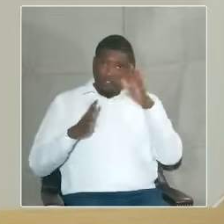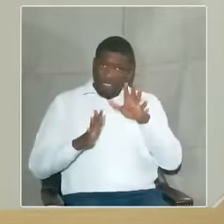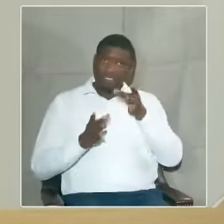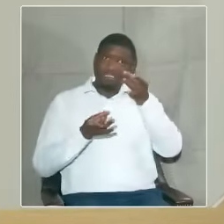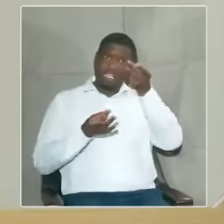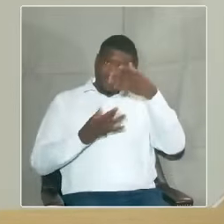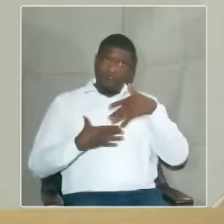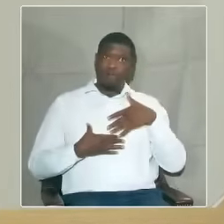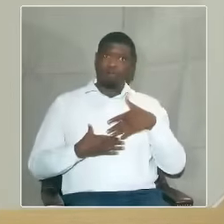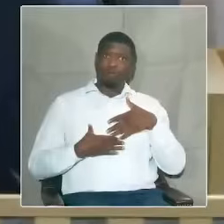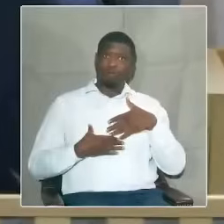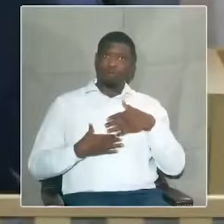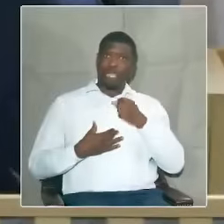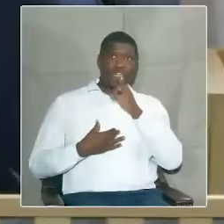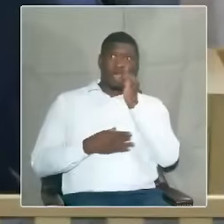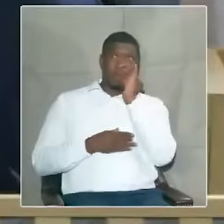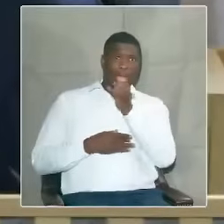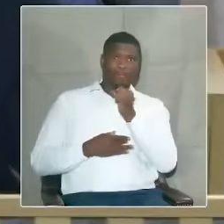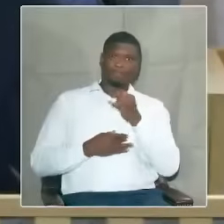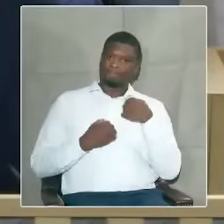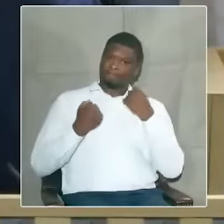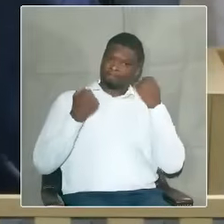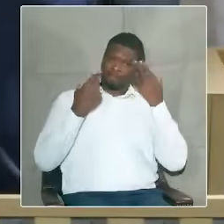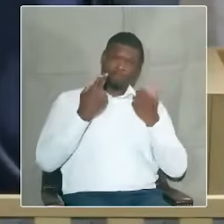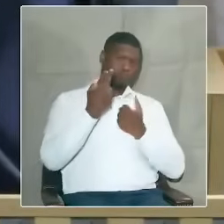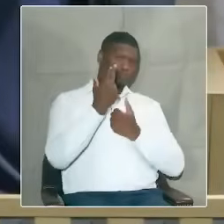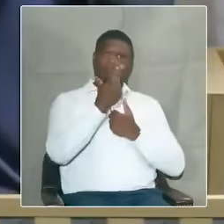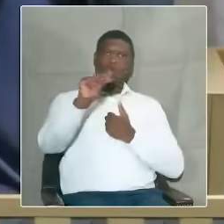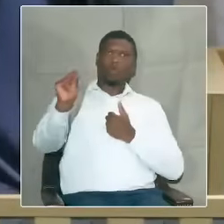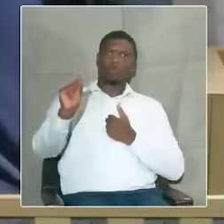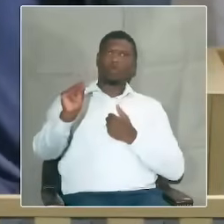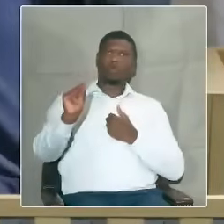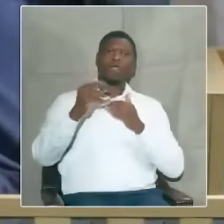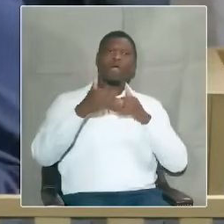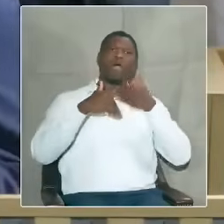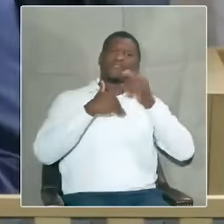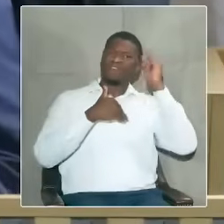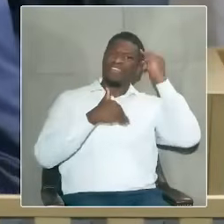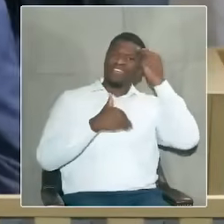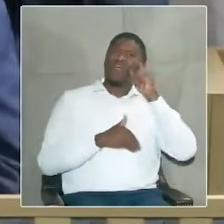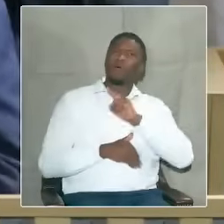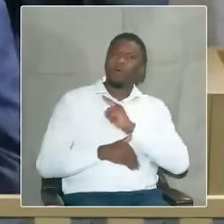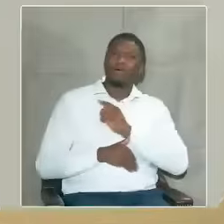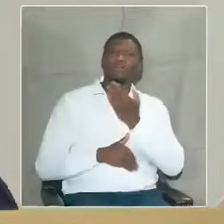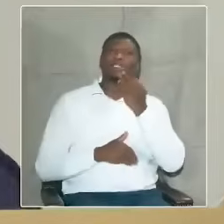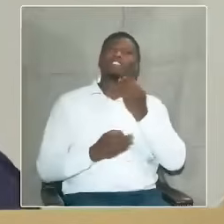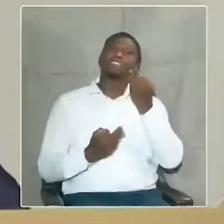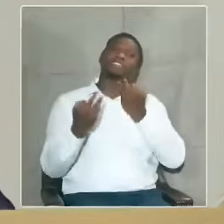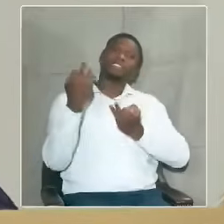beginning, you will never do that. You will disobey an unlawful instruction. Can you please explain yourself?